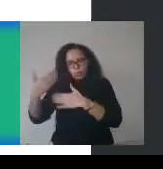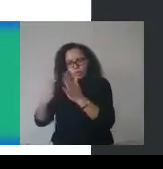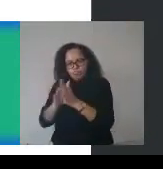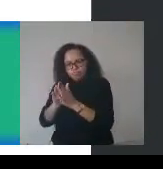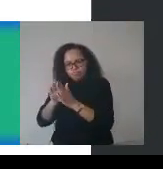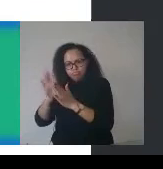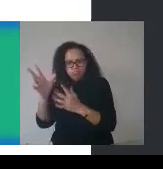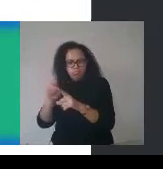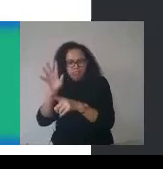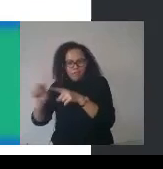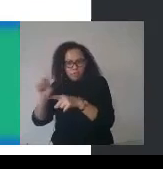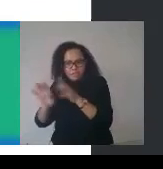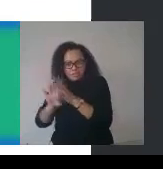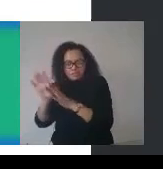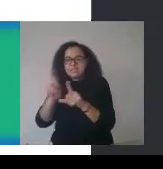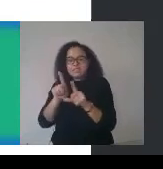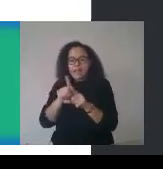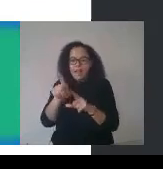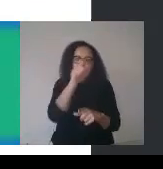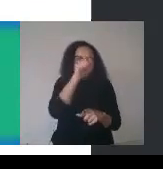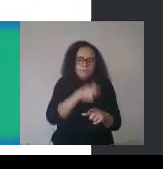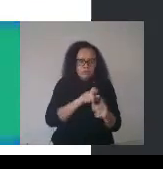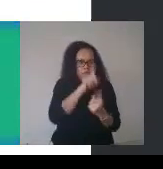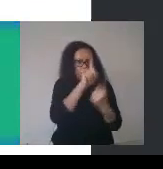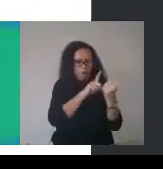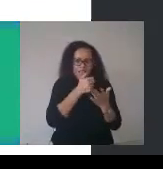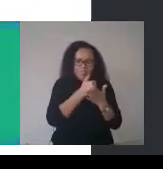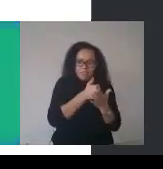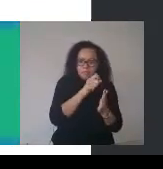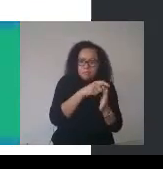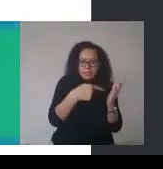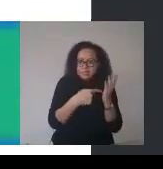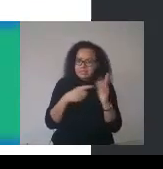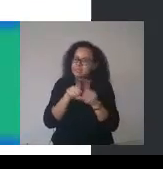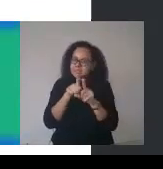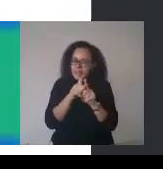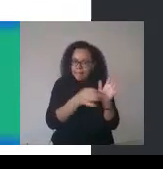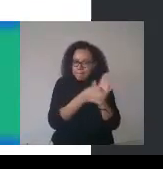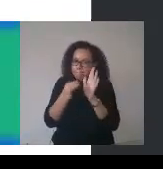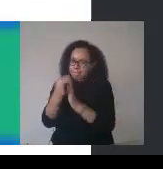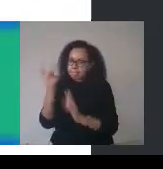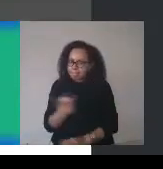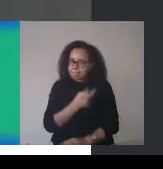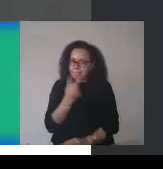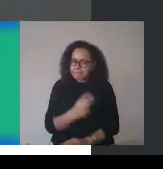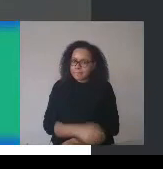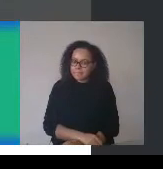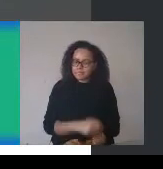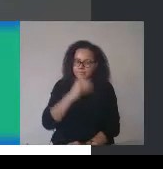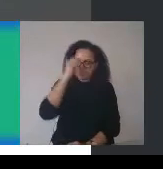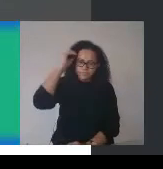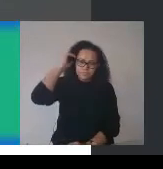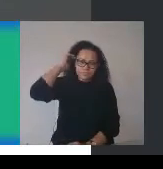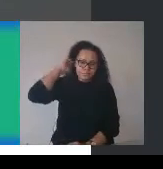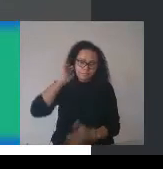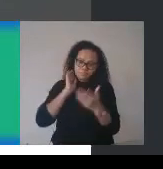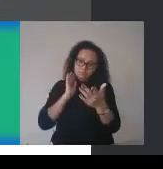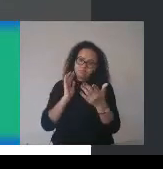having a personal therapist or a PT. Next. And this is what we've created, individually tailored